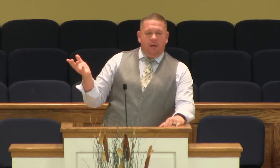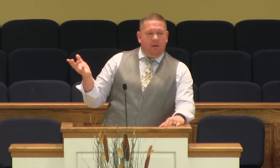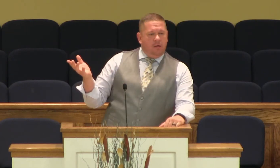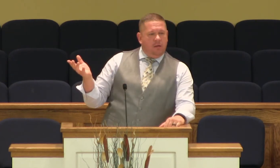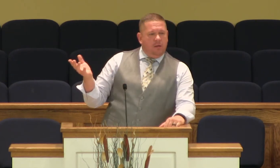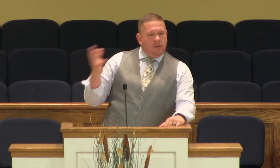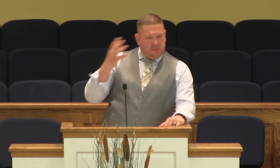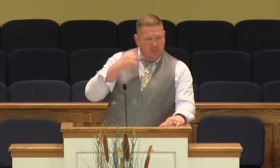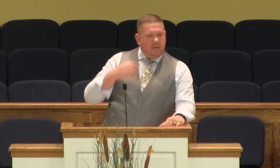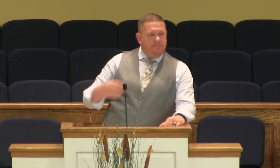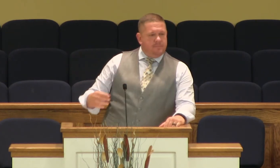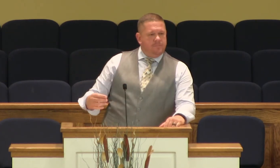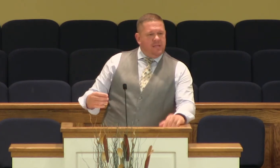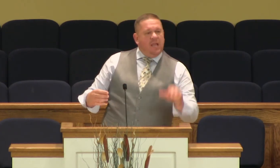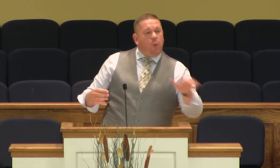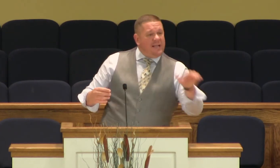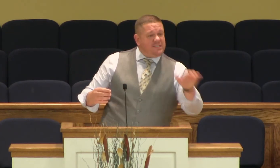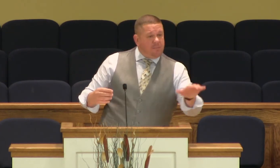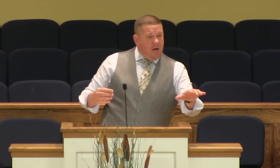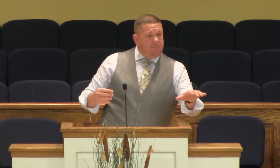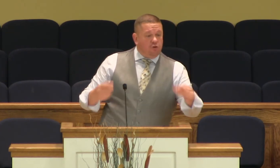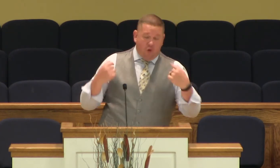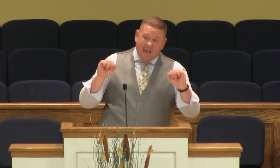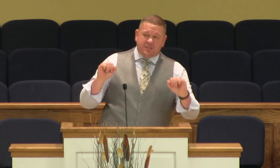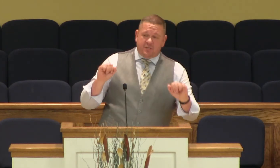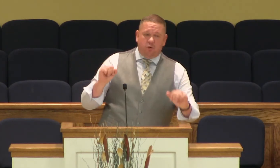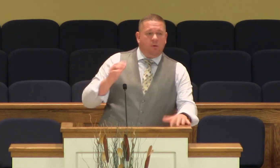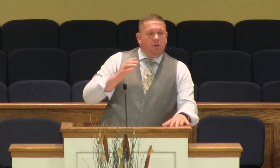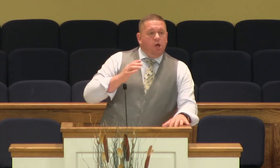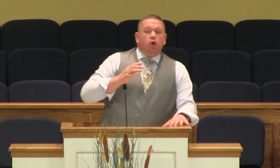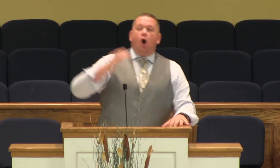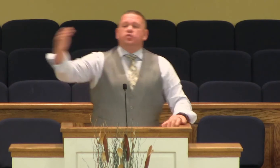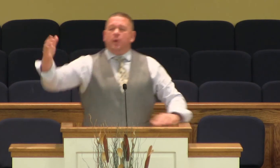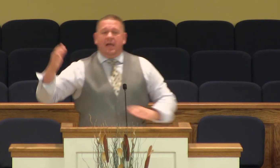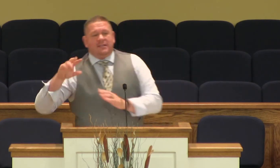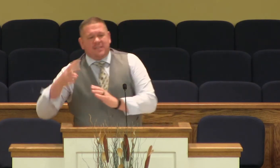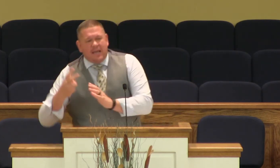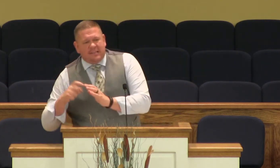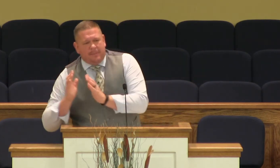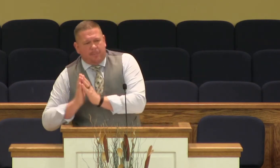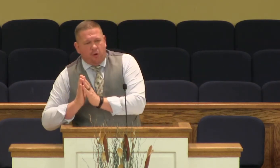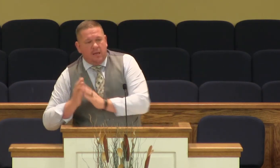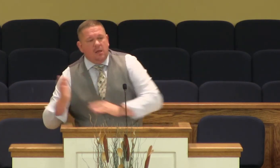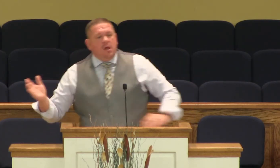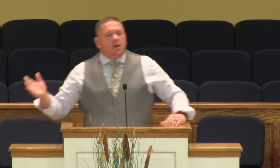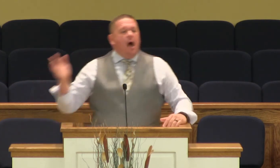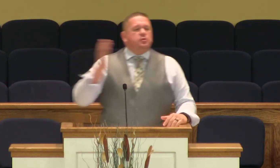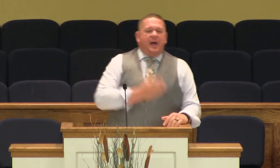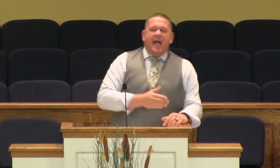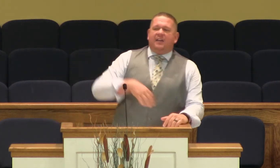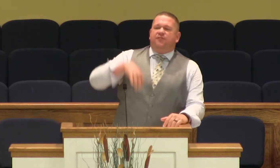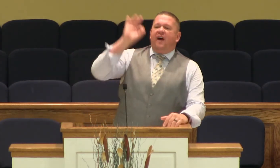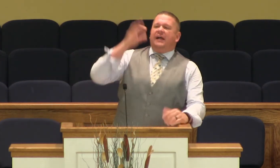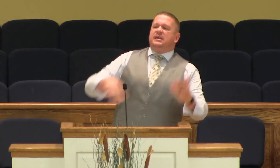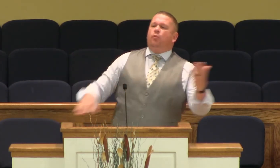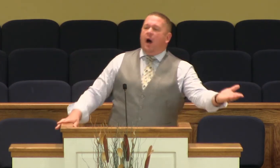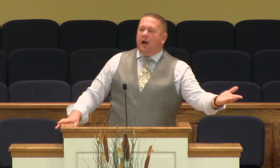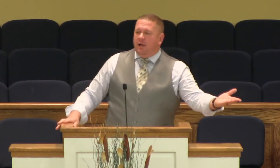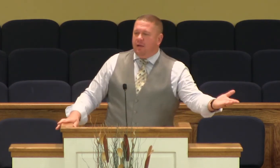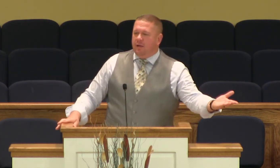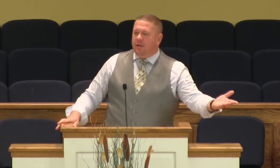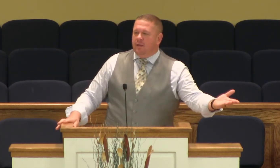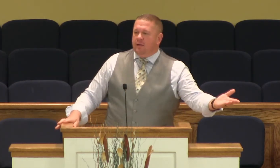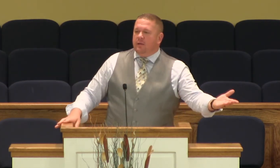what? Asleep. He wakes them up, or tries to, goes away a second time to pray, comes back and finds them,